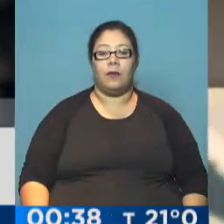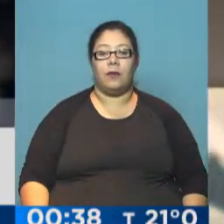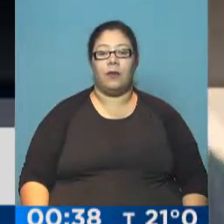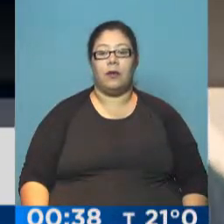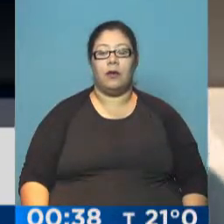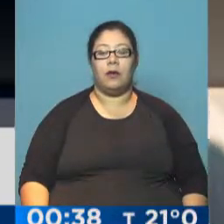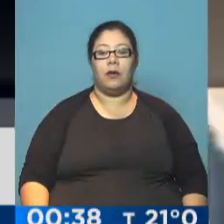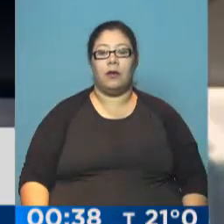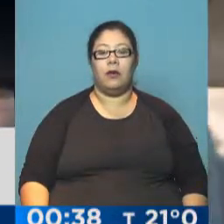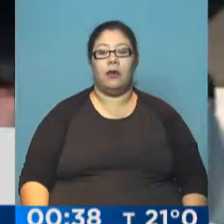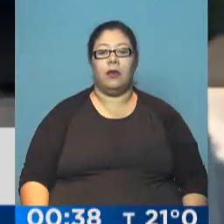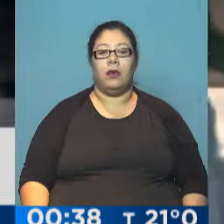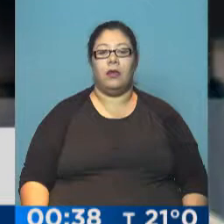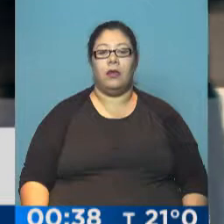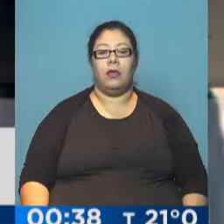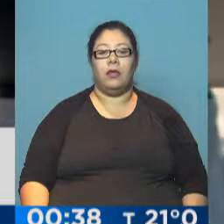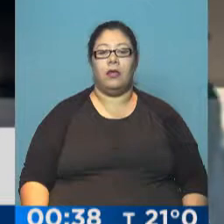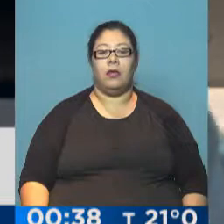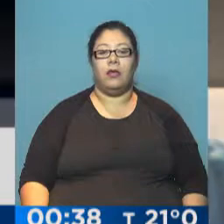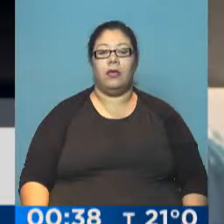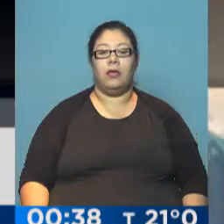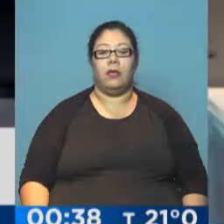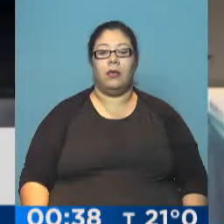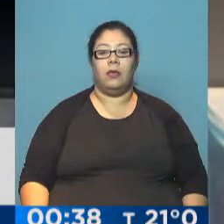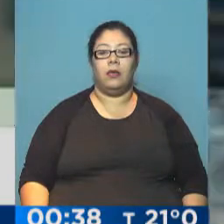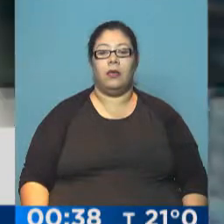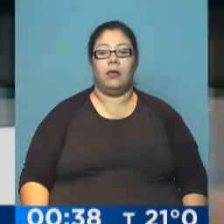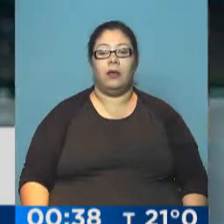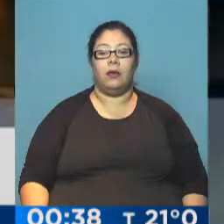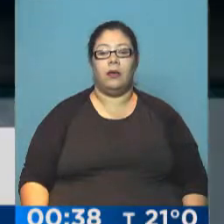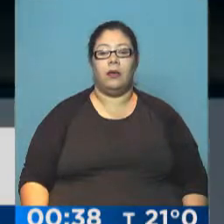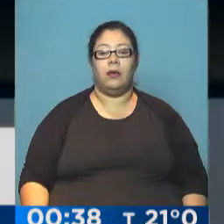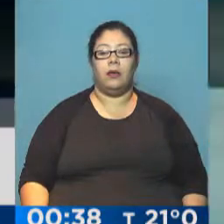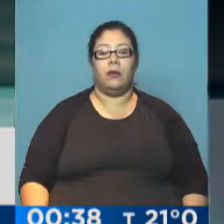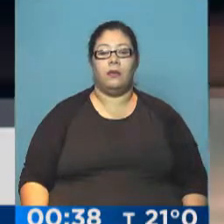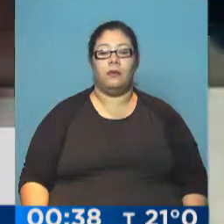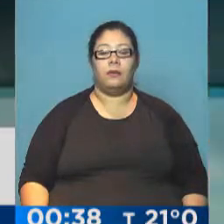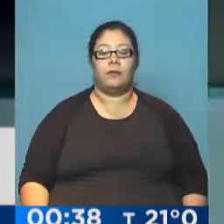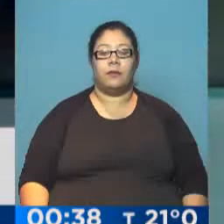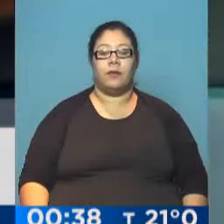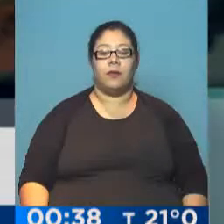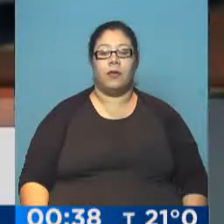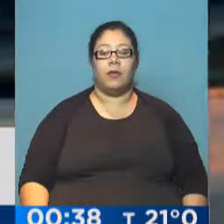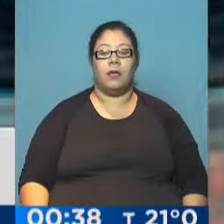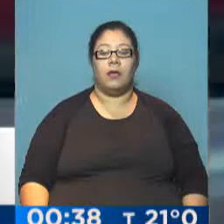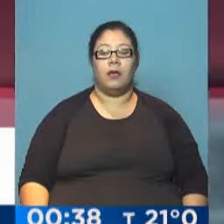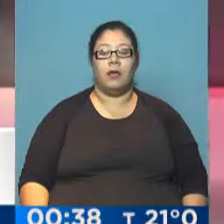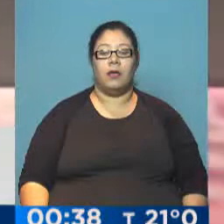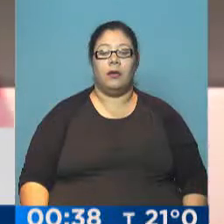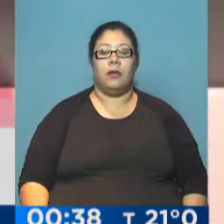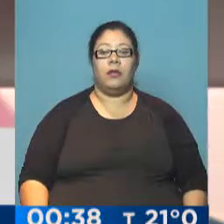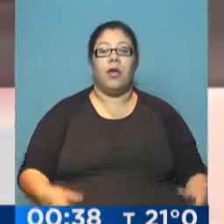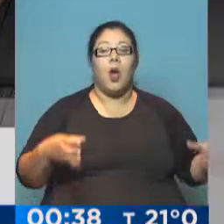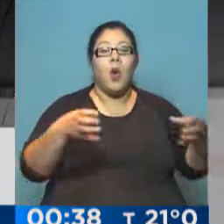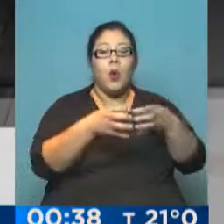it. Well, I had the opportunity to do it, and I picked songs. We're making an EP,